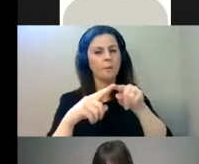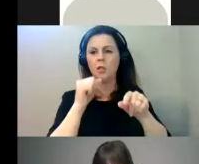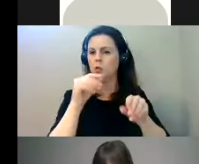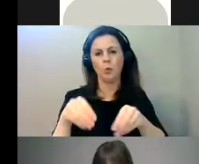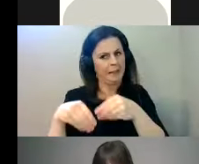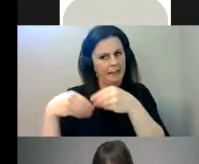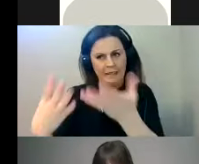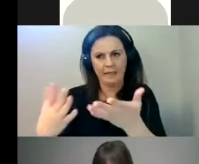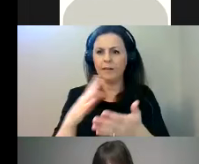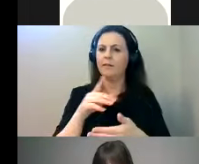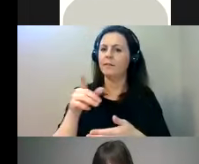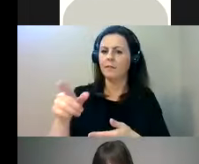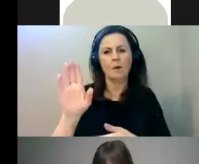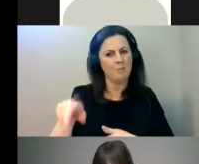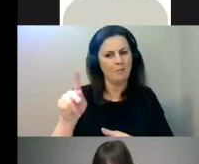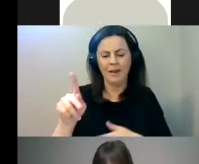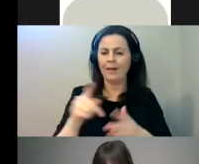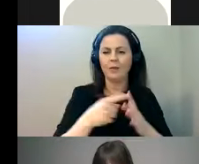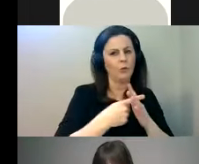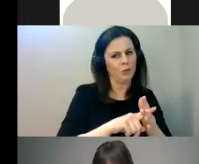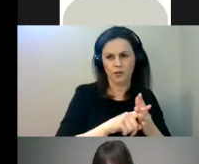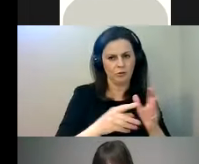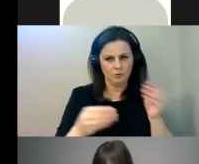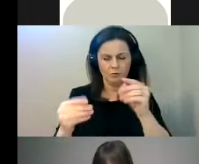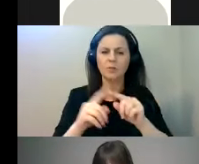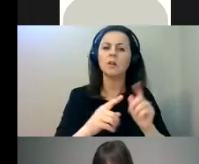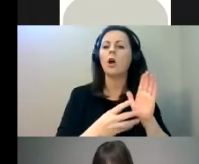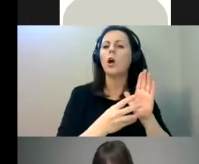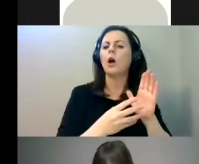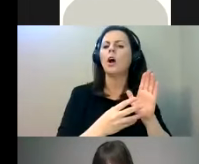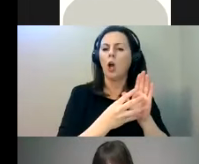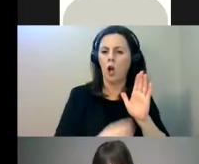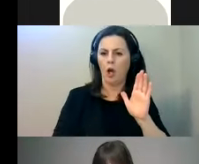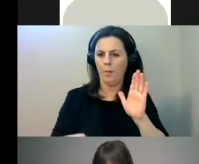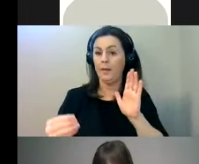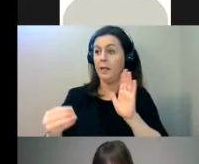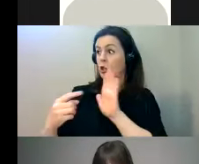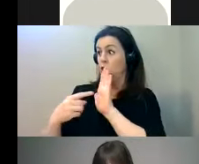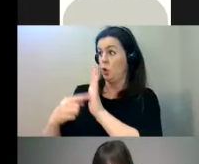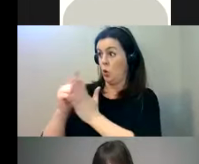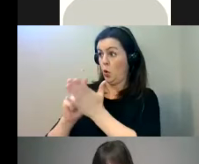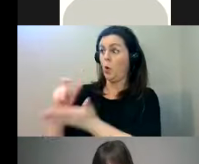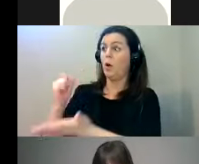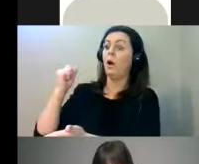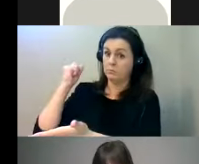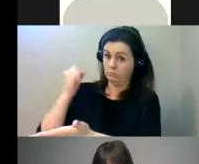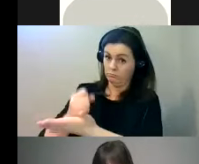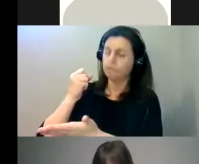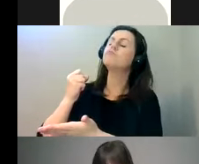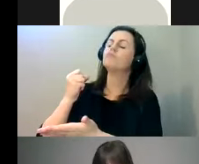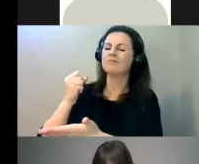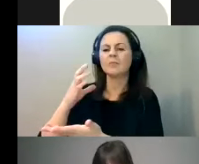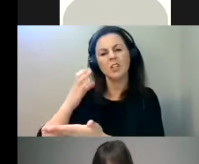certified copies of an original from a lawyer who's able to say, I saw the original, I'm provided a